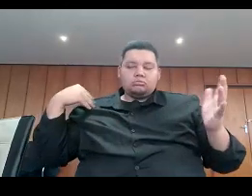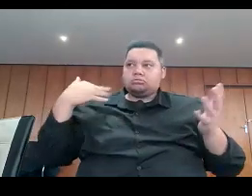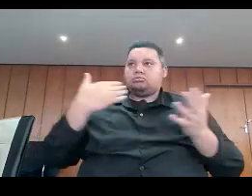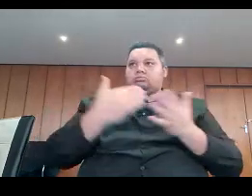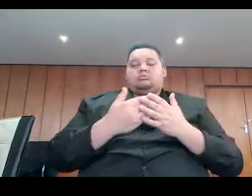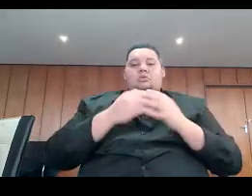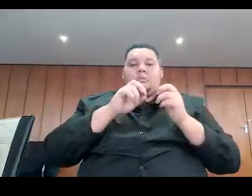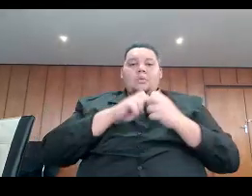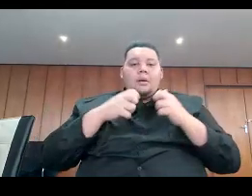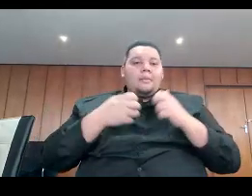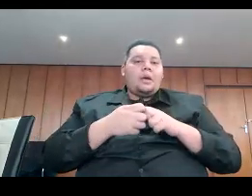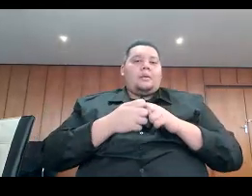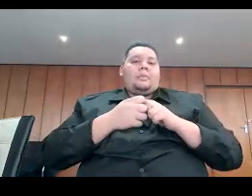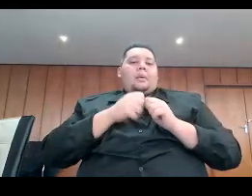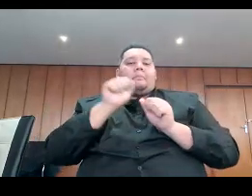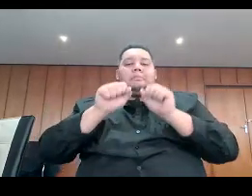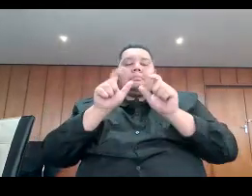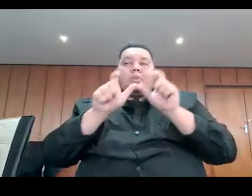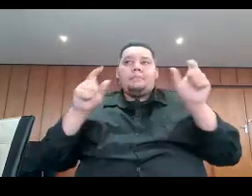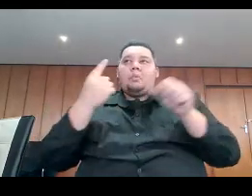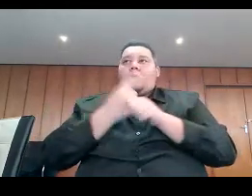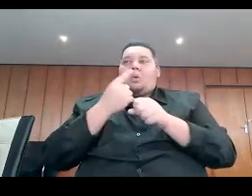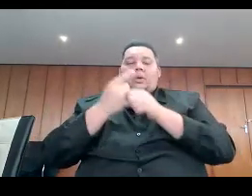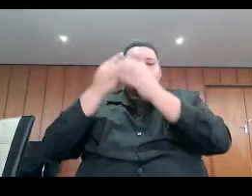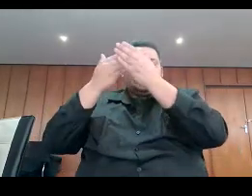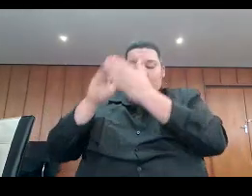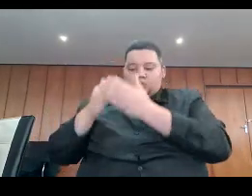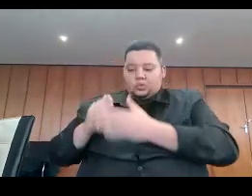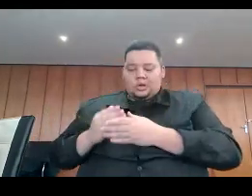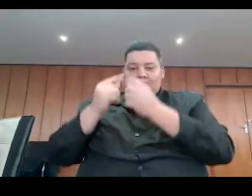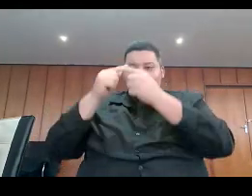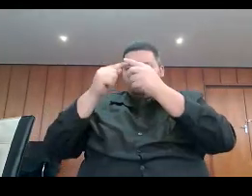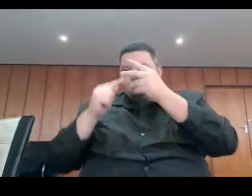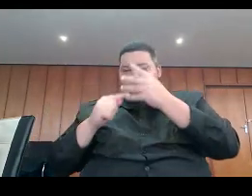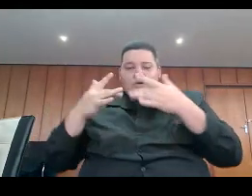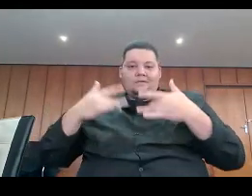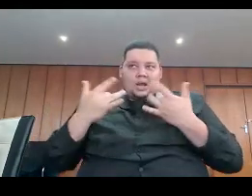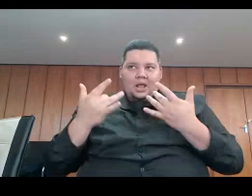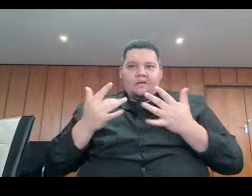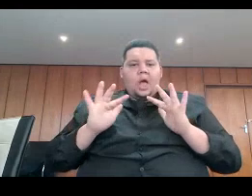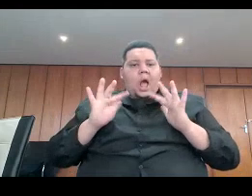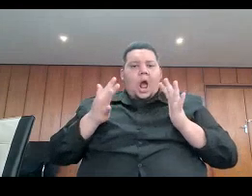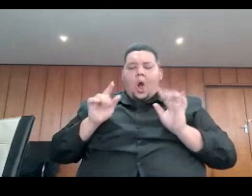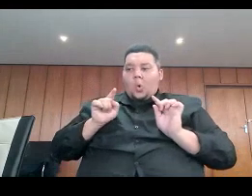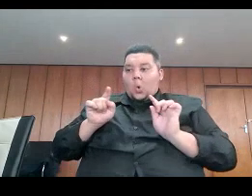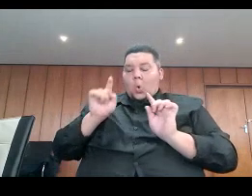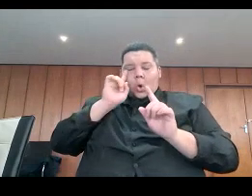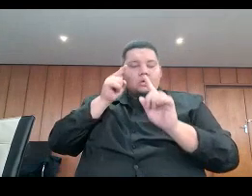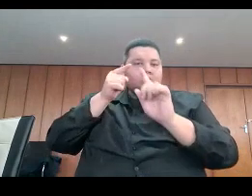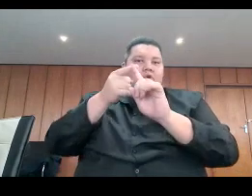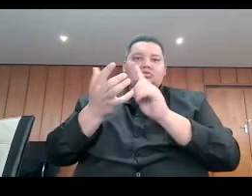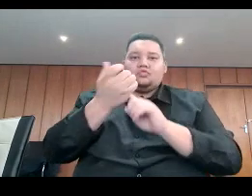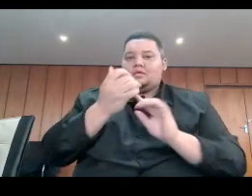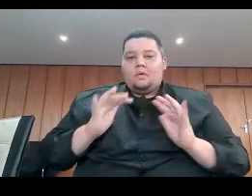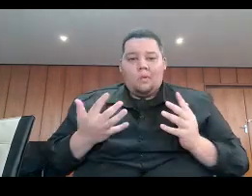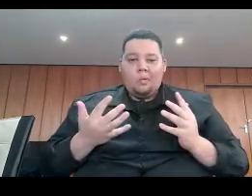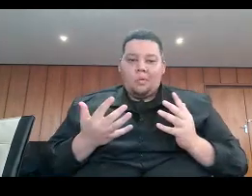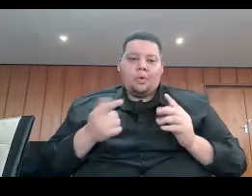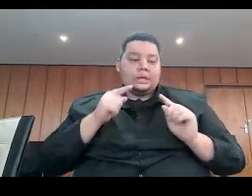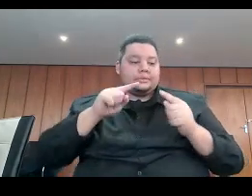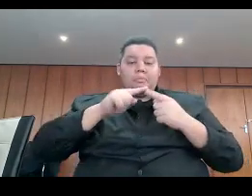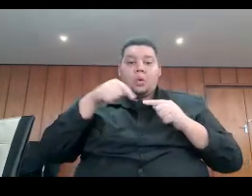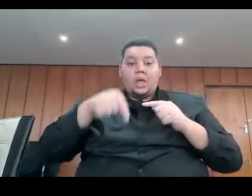systemic. People are excluded in almost every area of life. How did we get to this point? How did we get to this